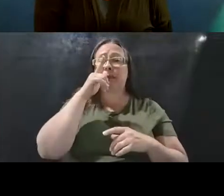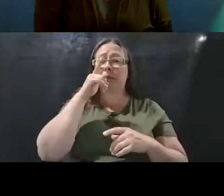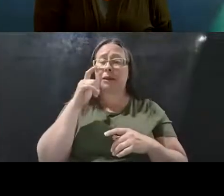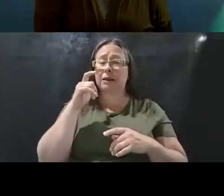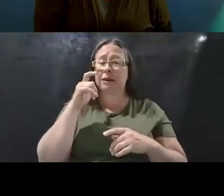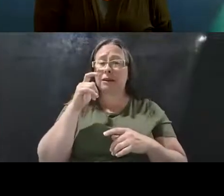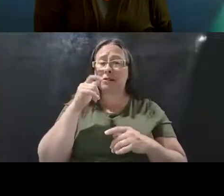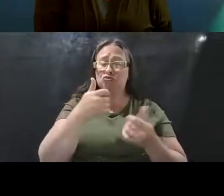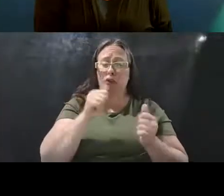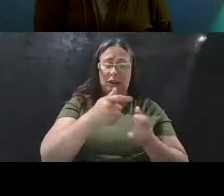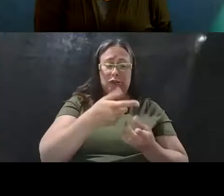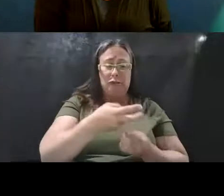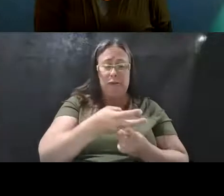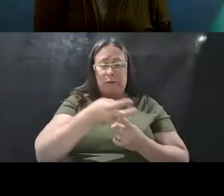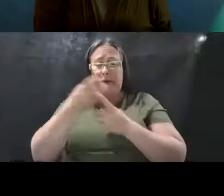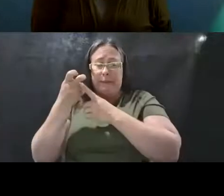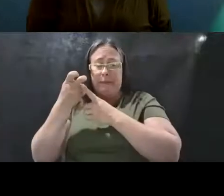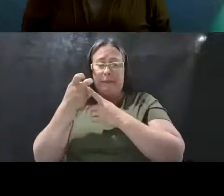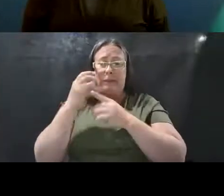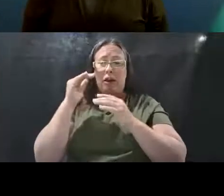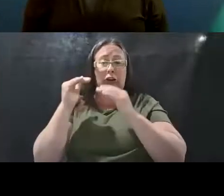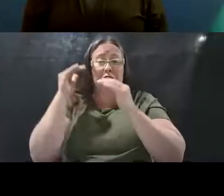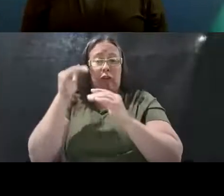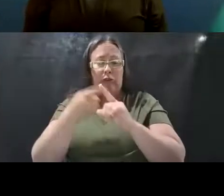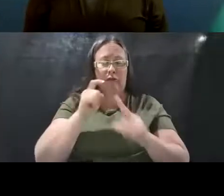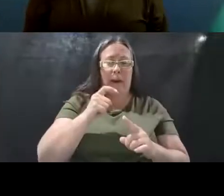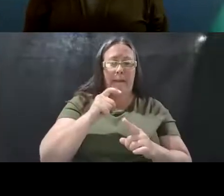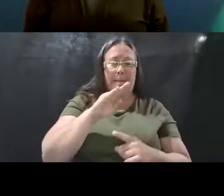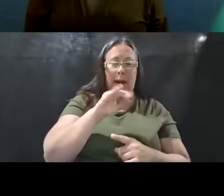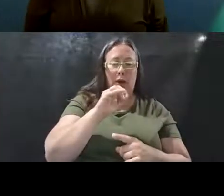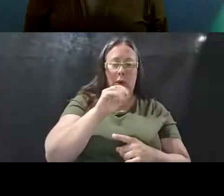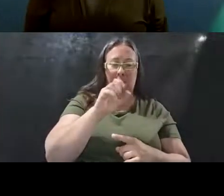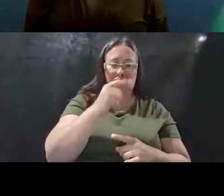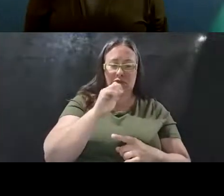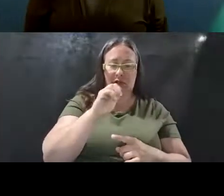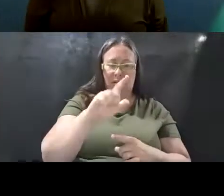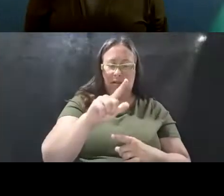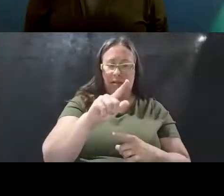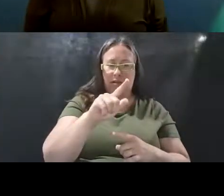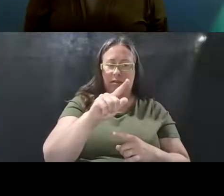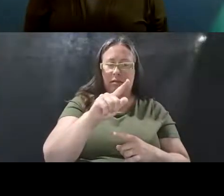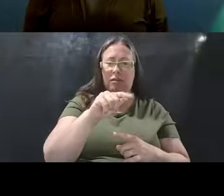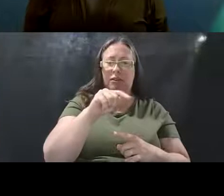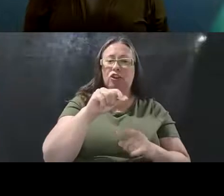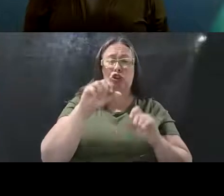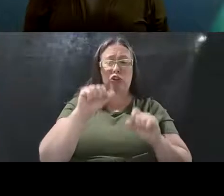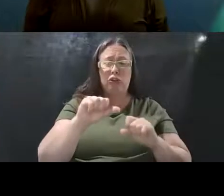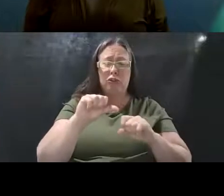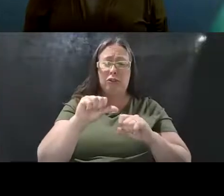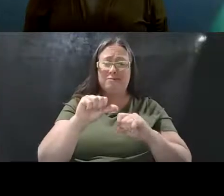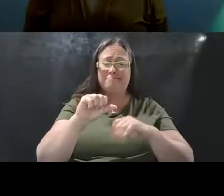adult cell from an embryonic stem cell from someone unrelated could actually result in rejection, the way that